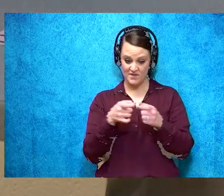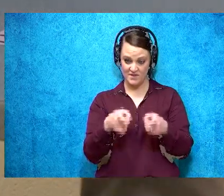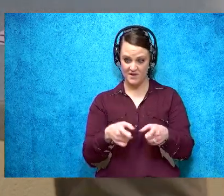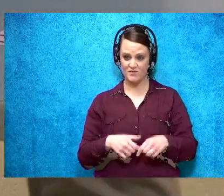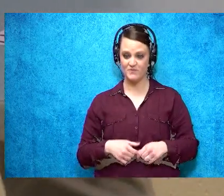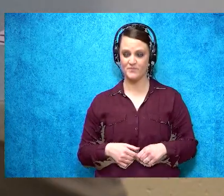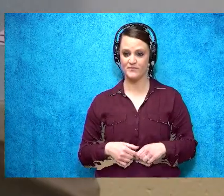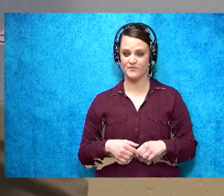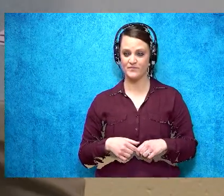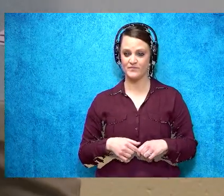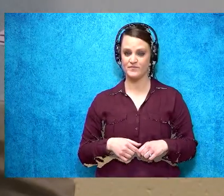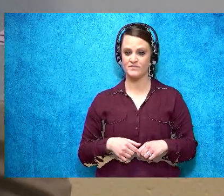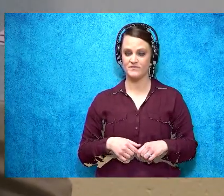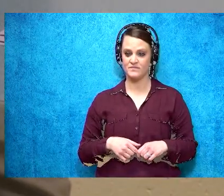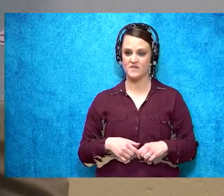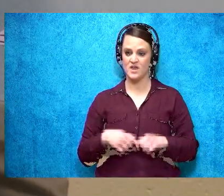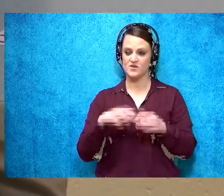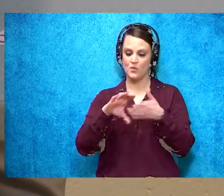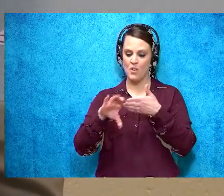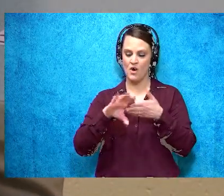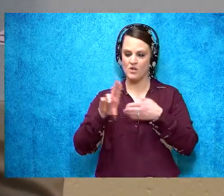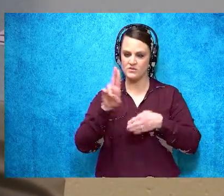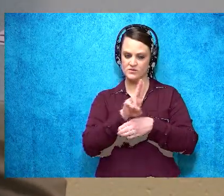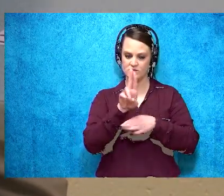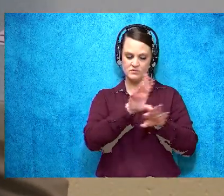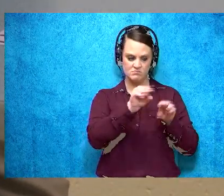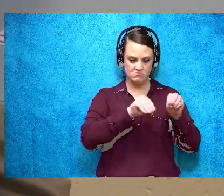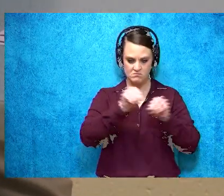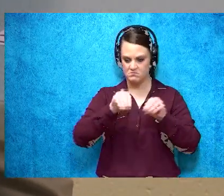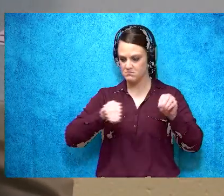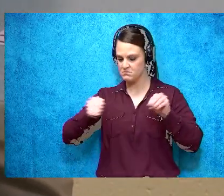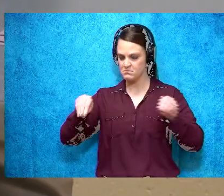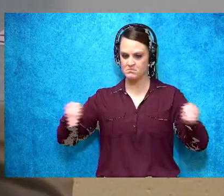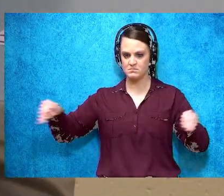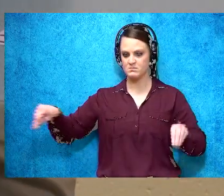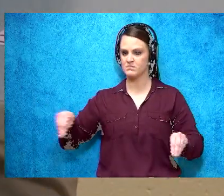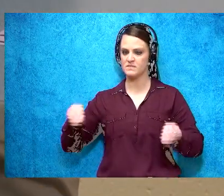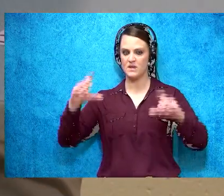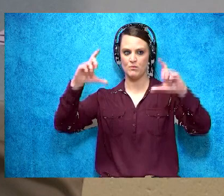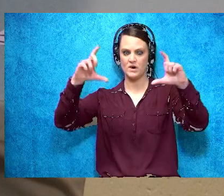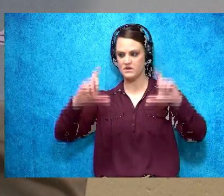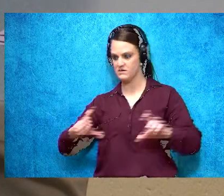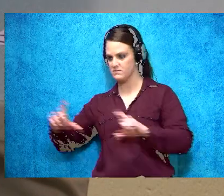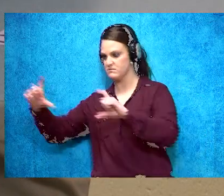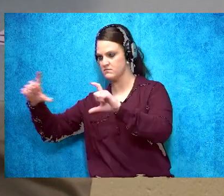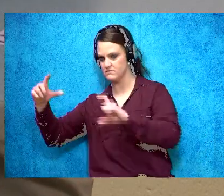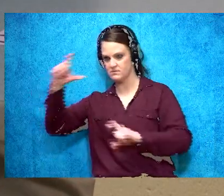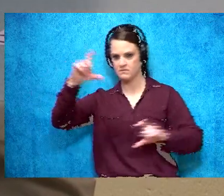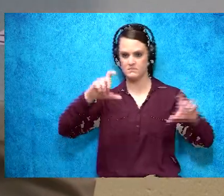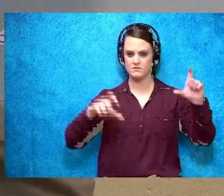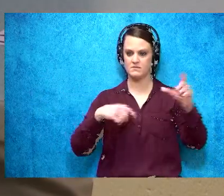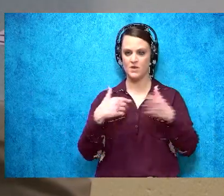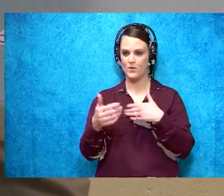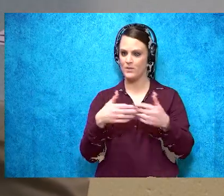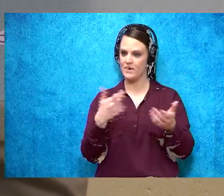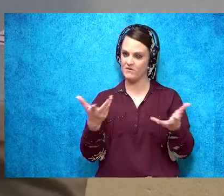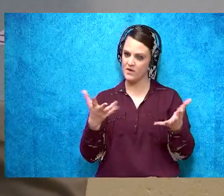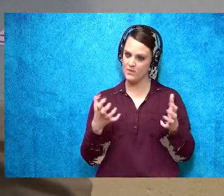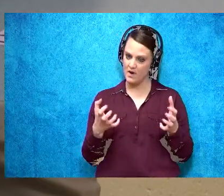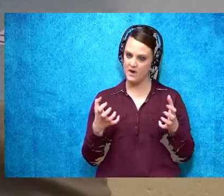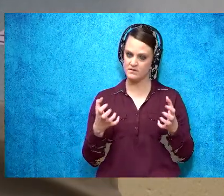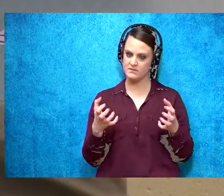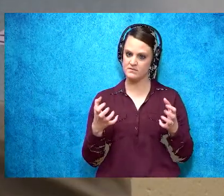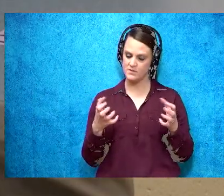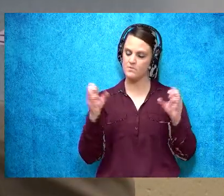by manipulating their cards and moving them around. You can move your parentheses around. Could we